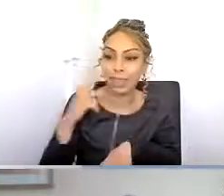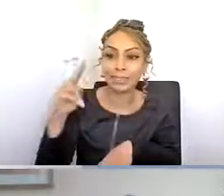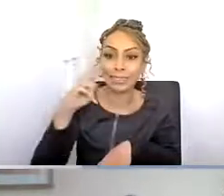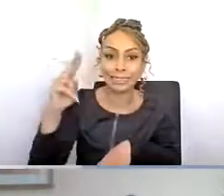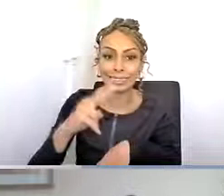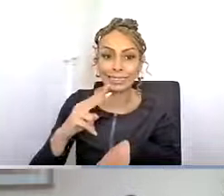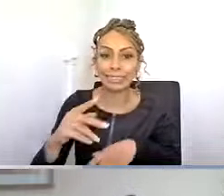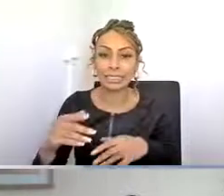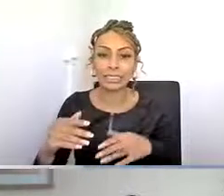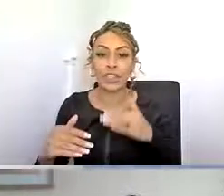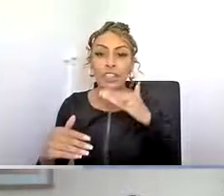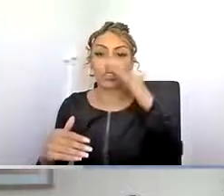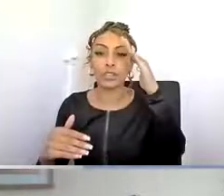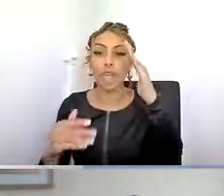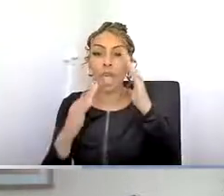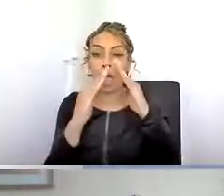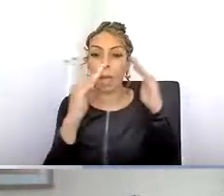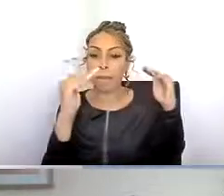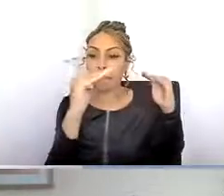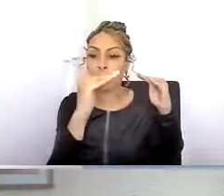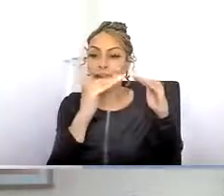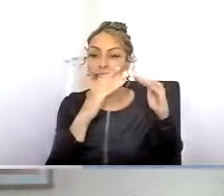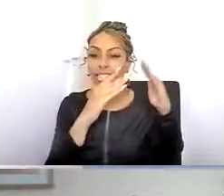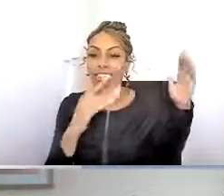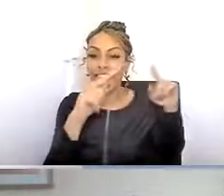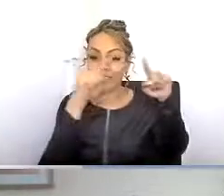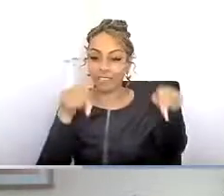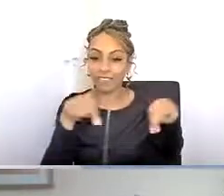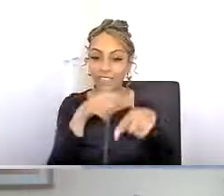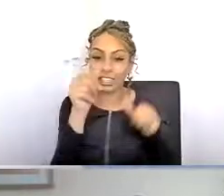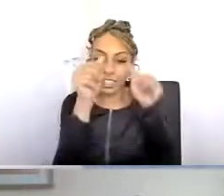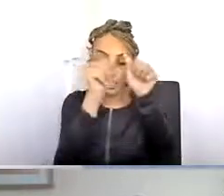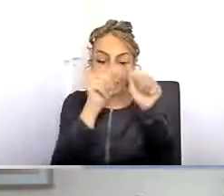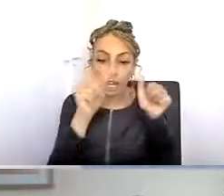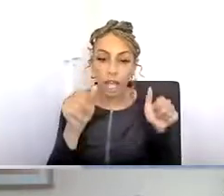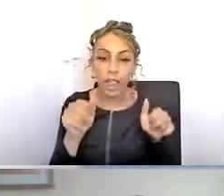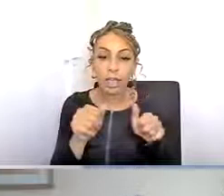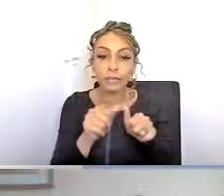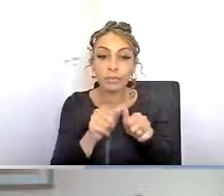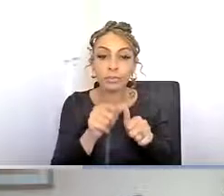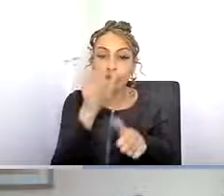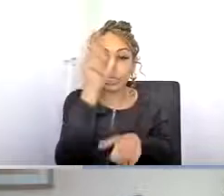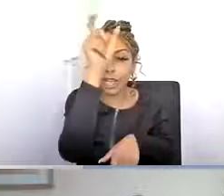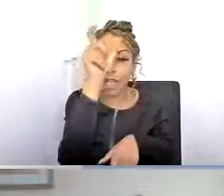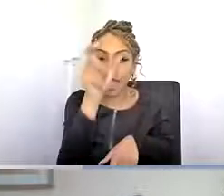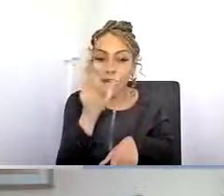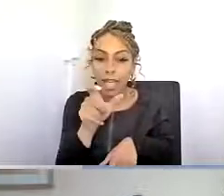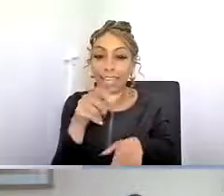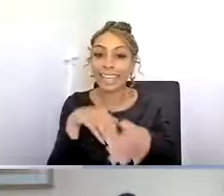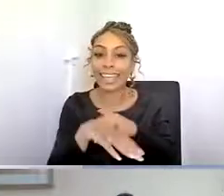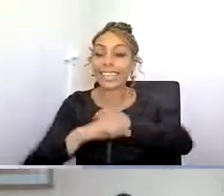top left-hand slide, the sculpture by Naum Gabo, Linear Construction in Space